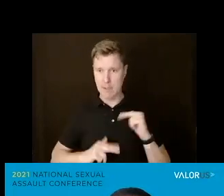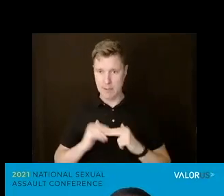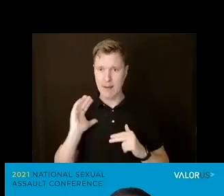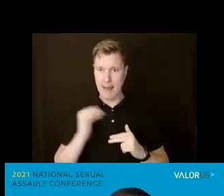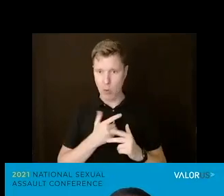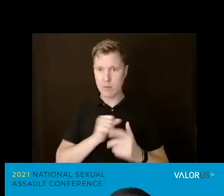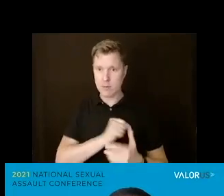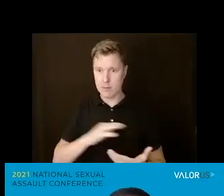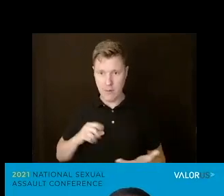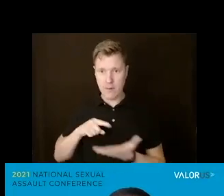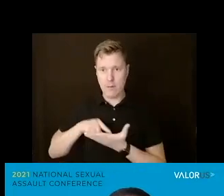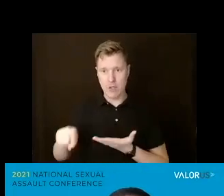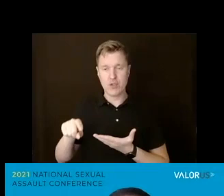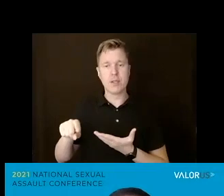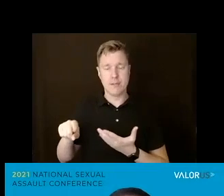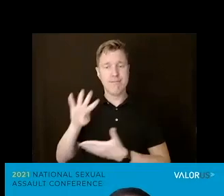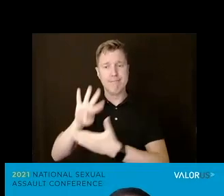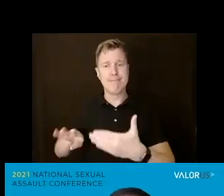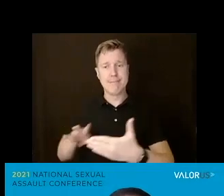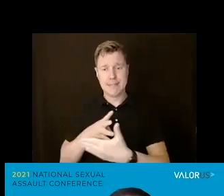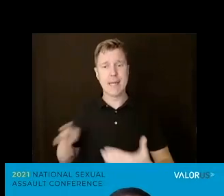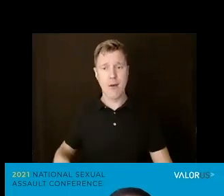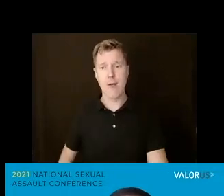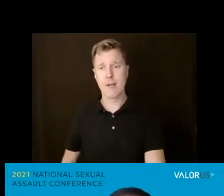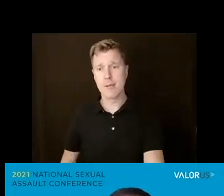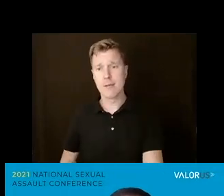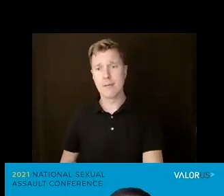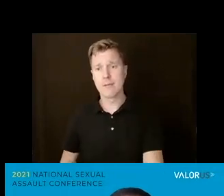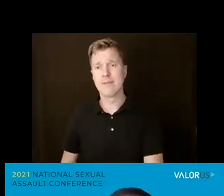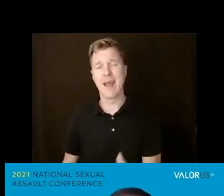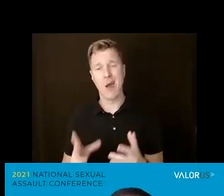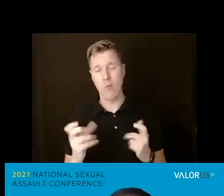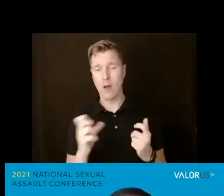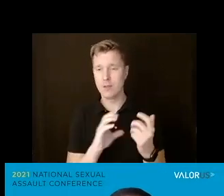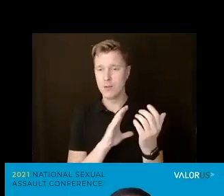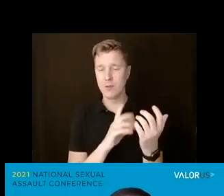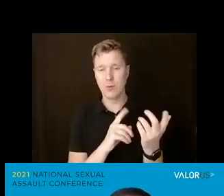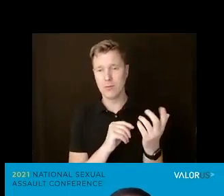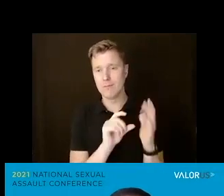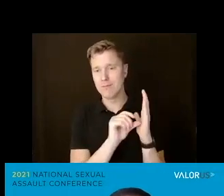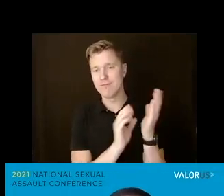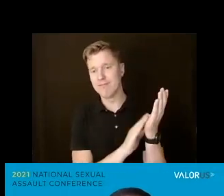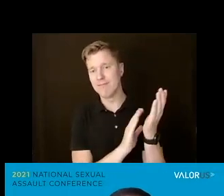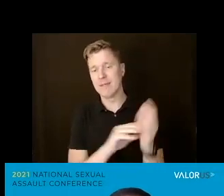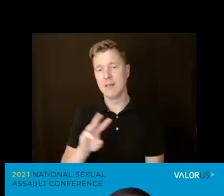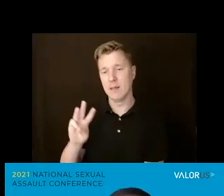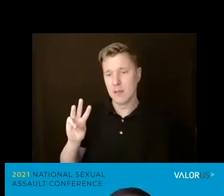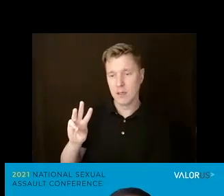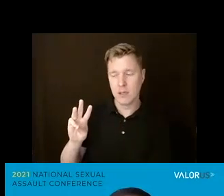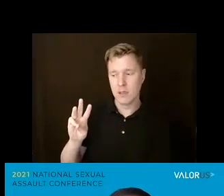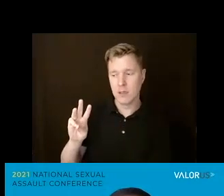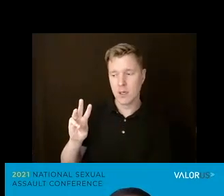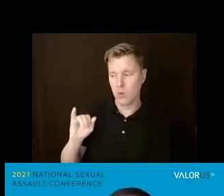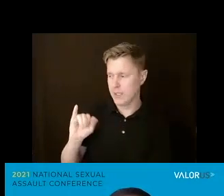compensation scale. And I do want to, you know, give a shout out to WSCDIV, the Washington State Coalition